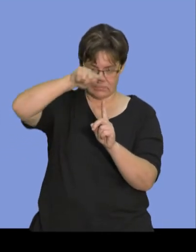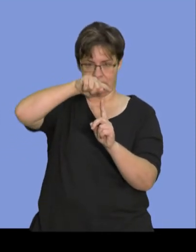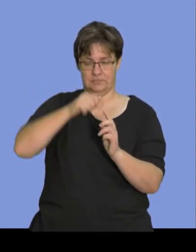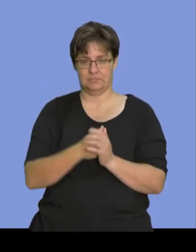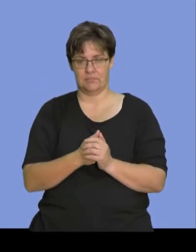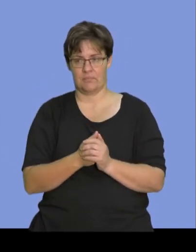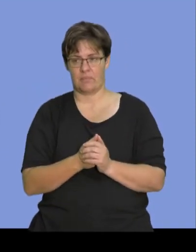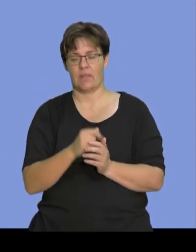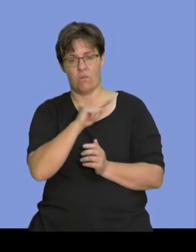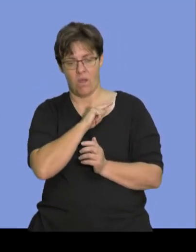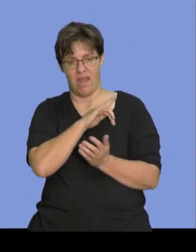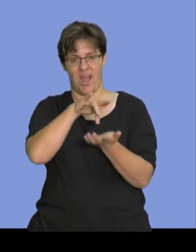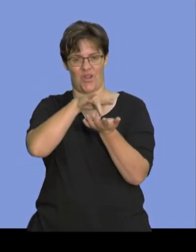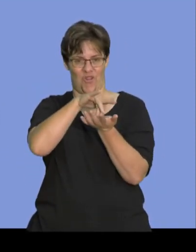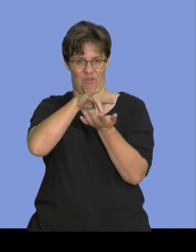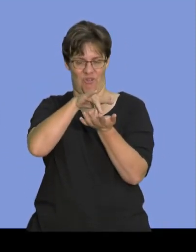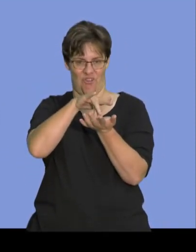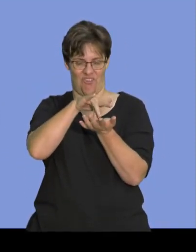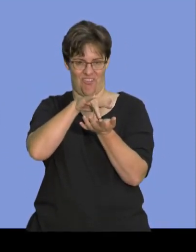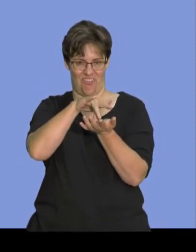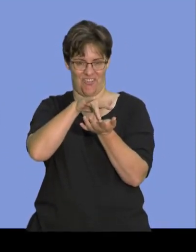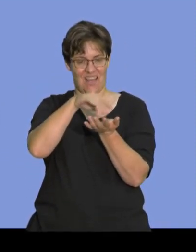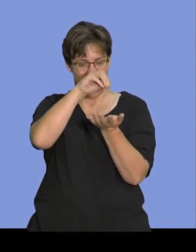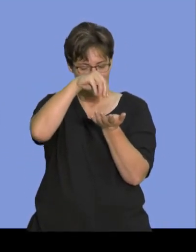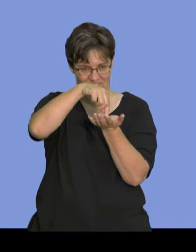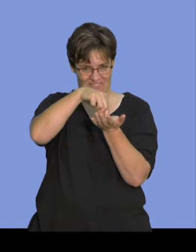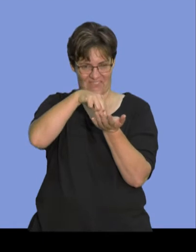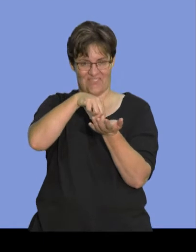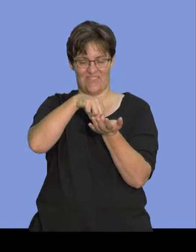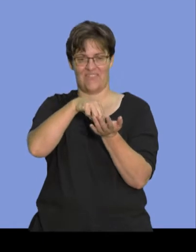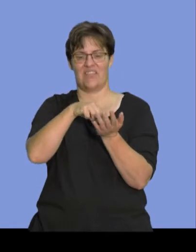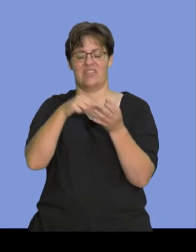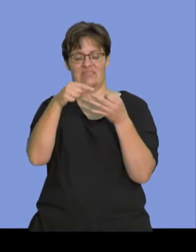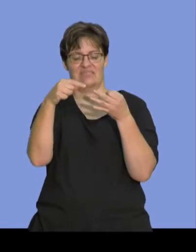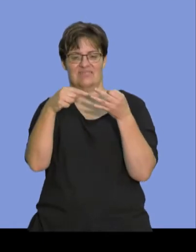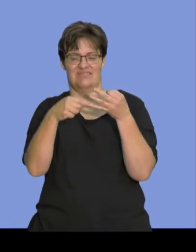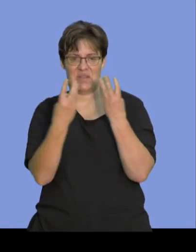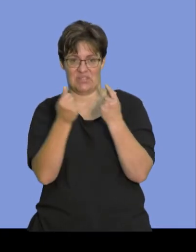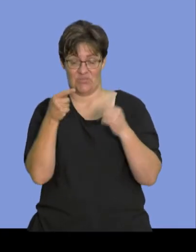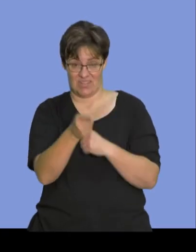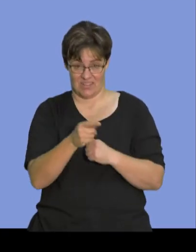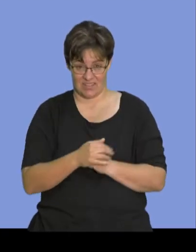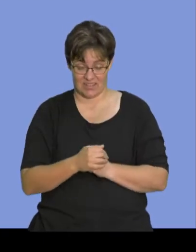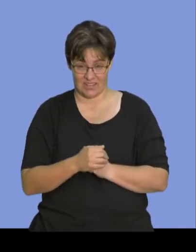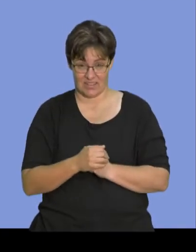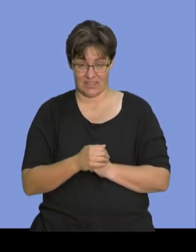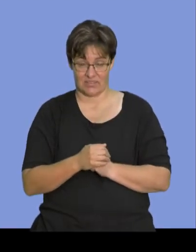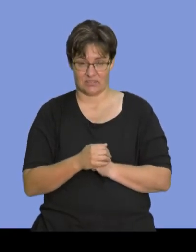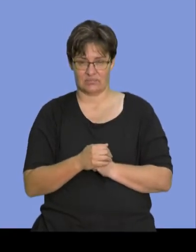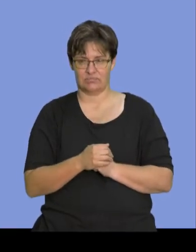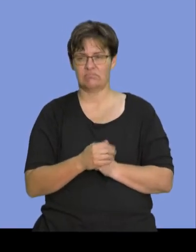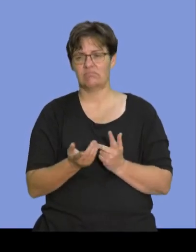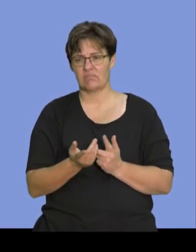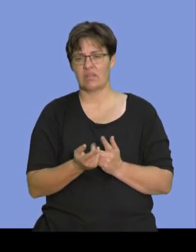this magnet, because of the core of the Earth containing the ferromagnetic materials. So you